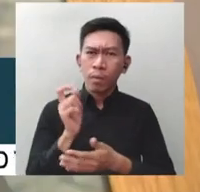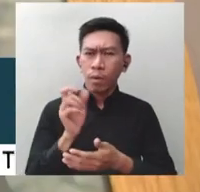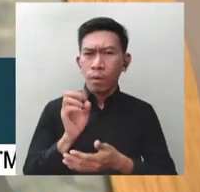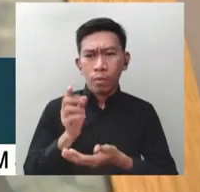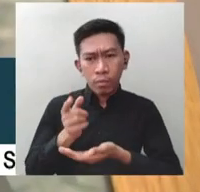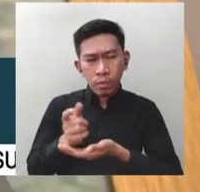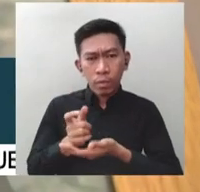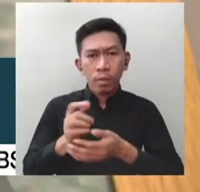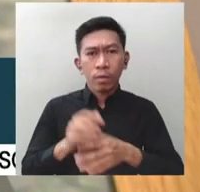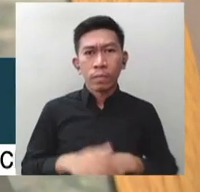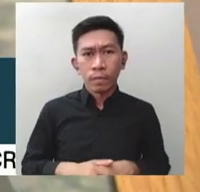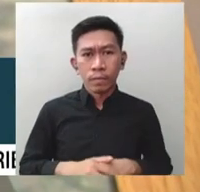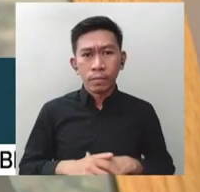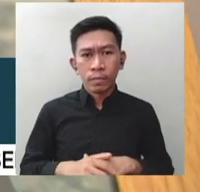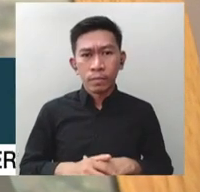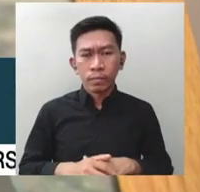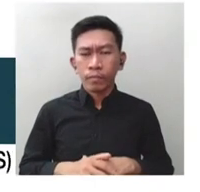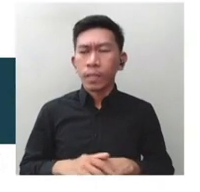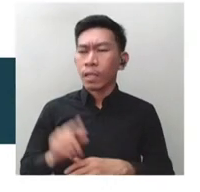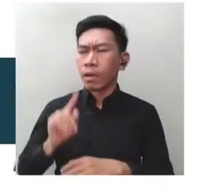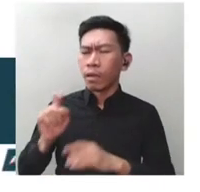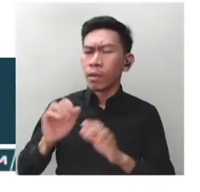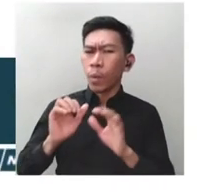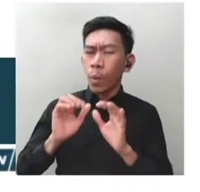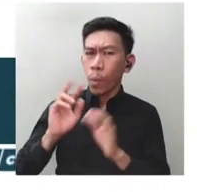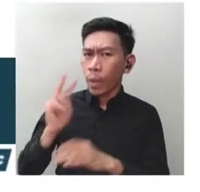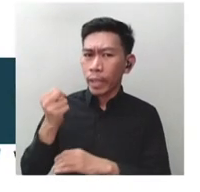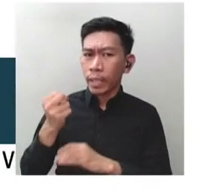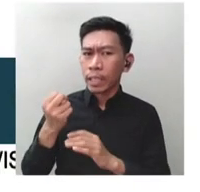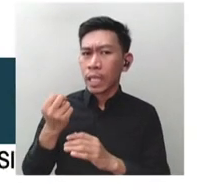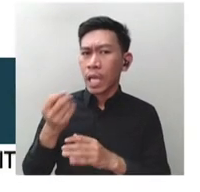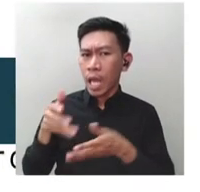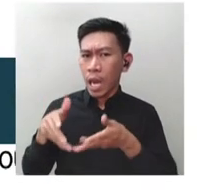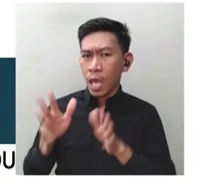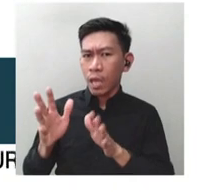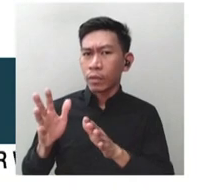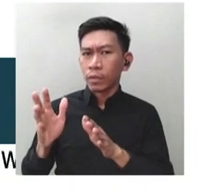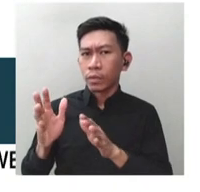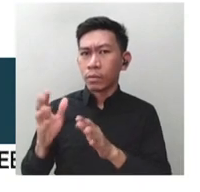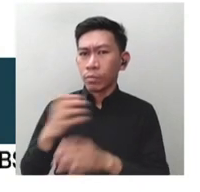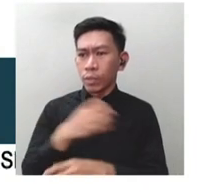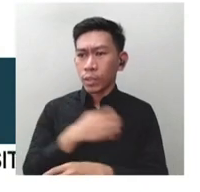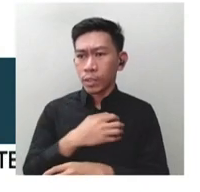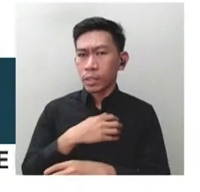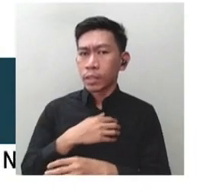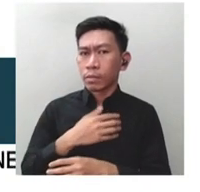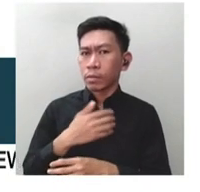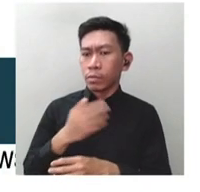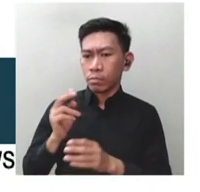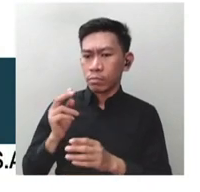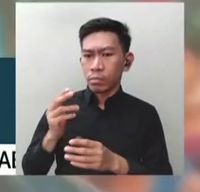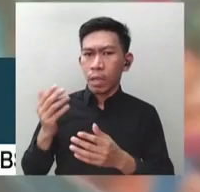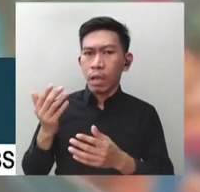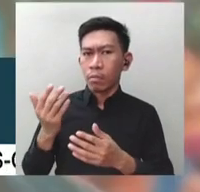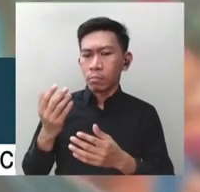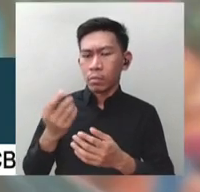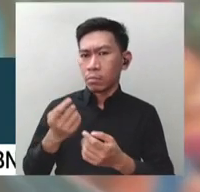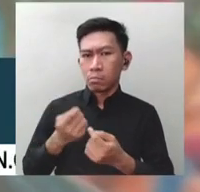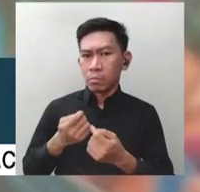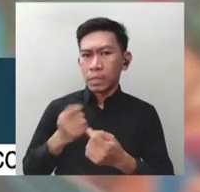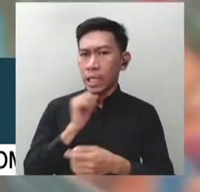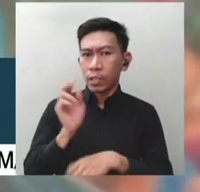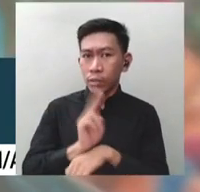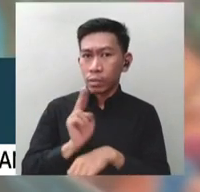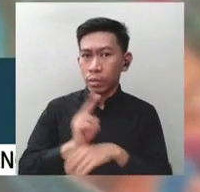When is it allowed for police officers to be in civilian clothing? Well, we have to understand,